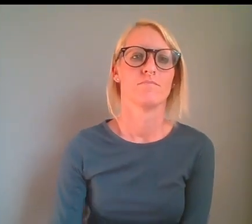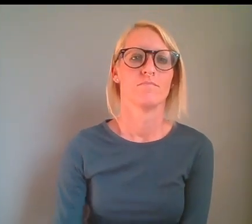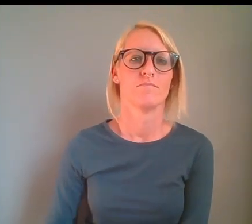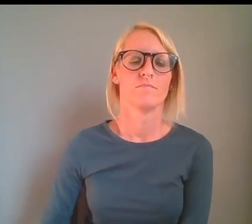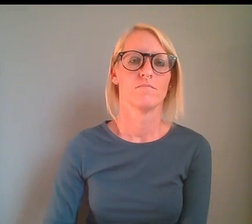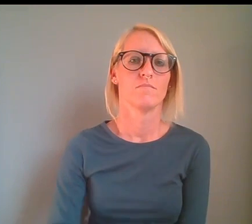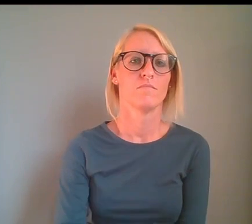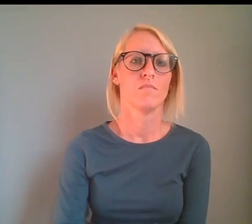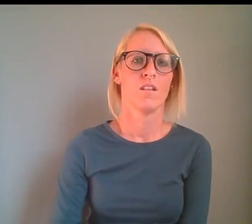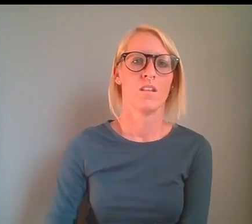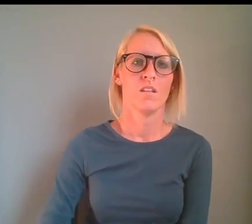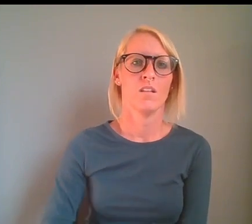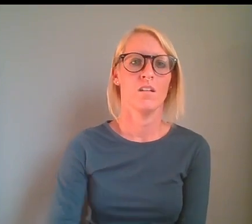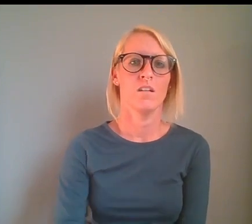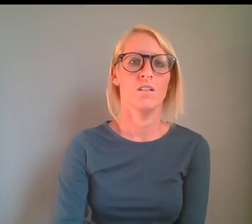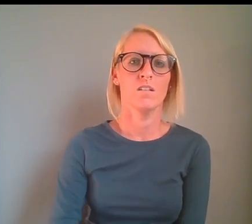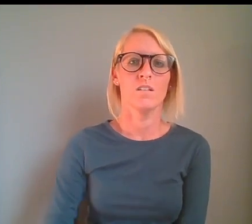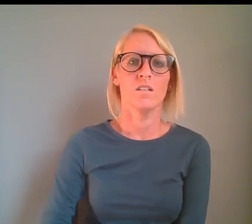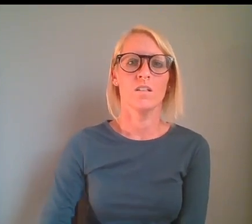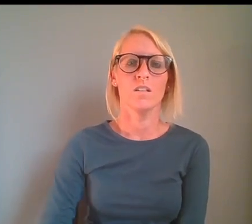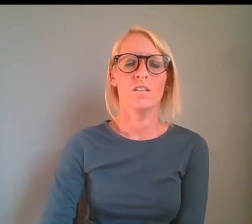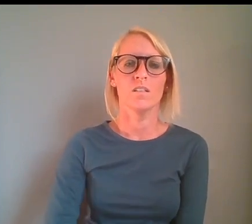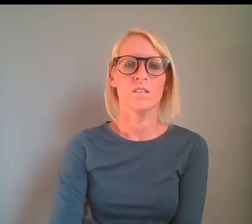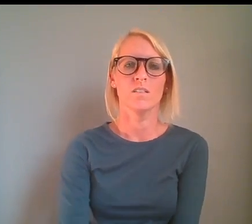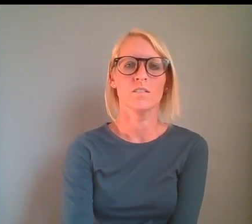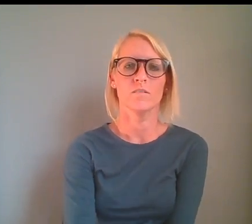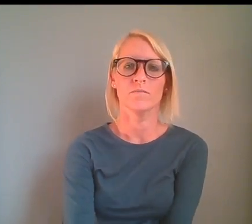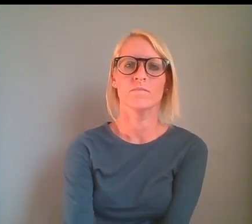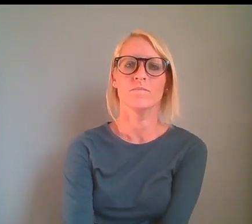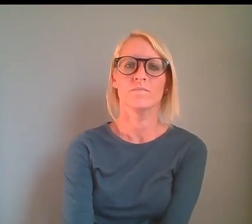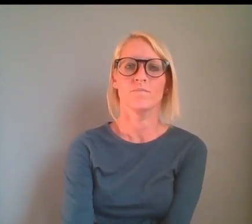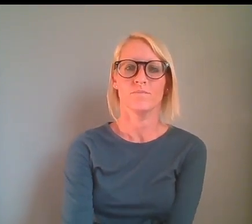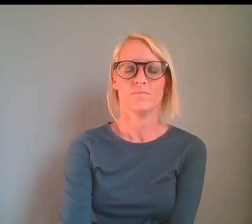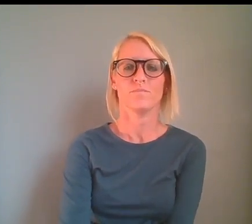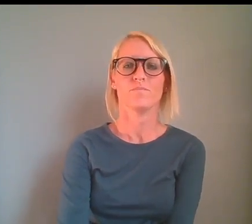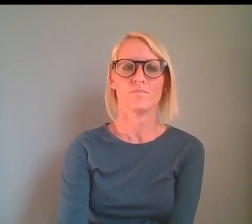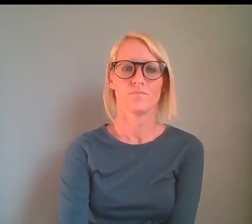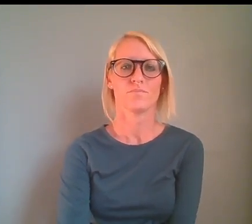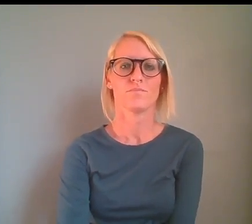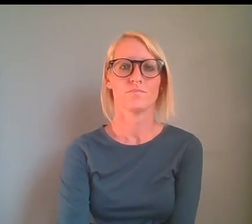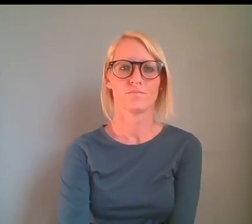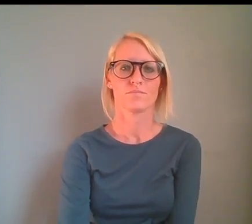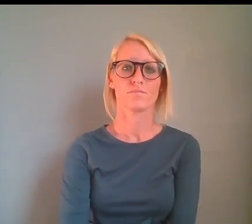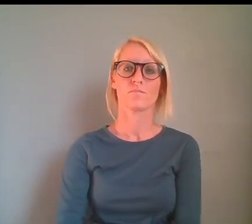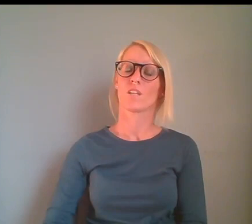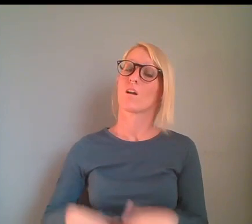about eyes. So eyes are balls.